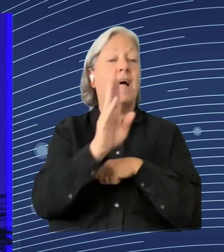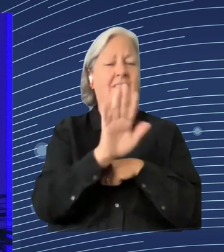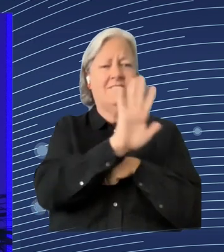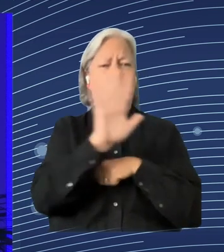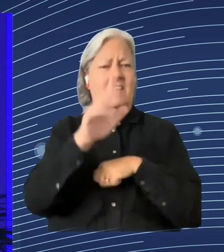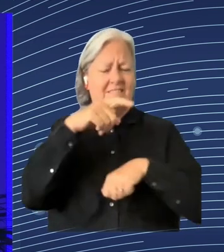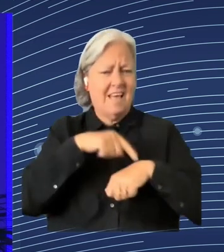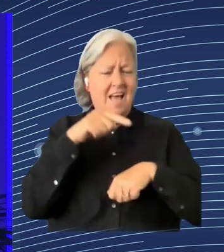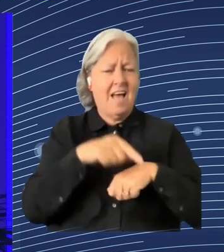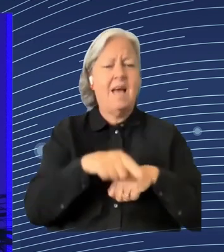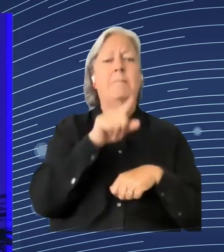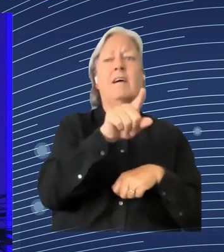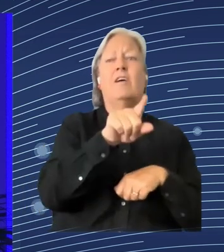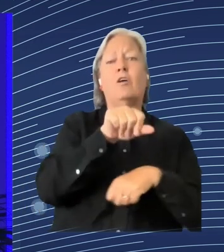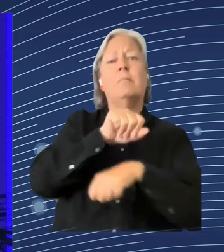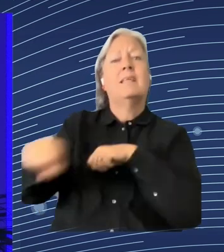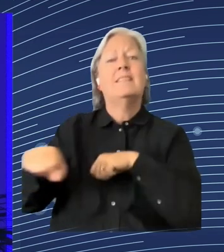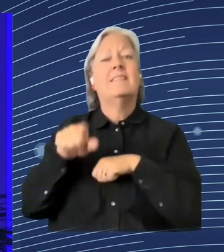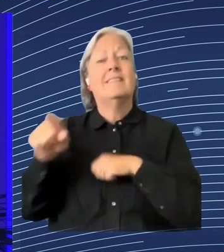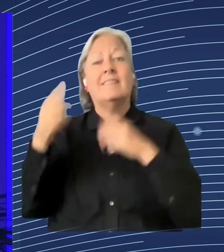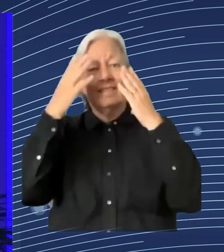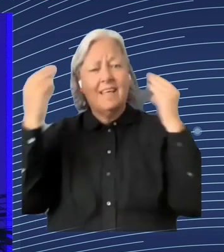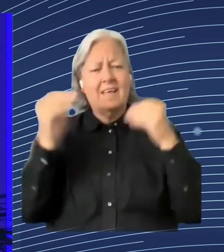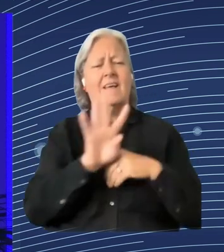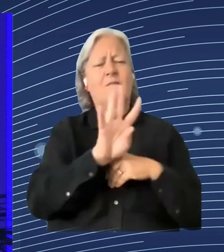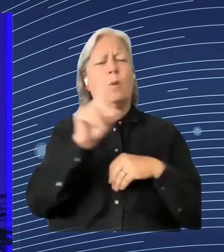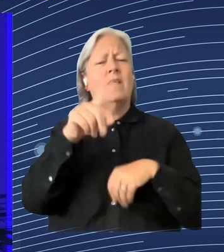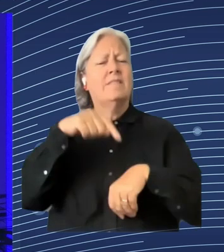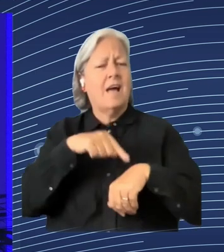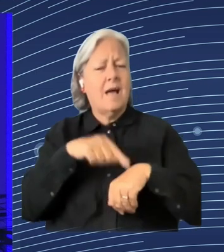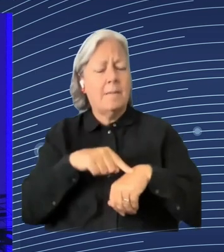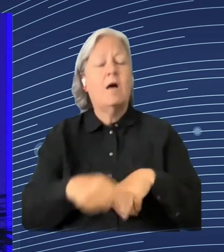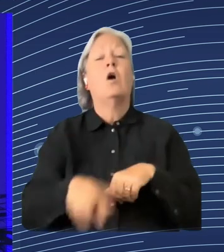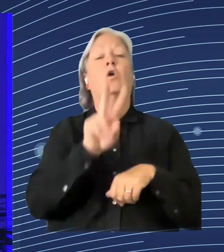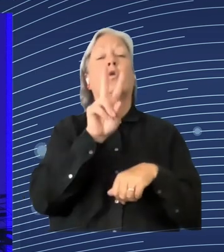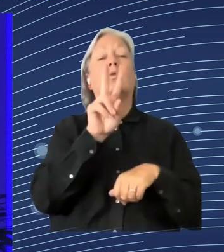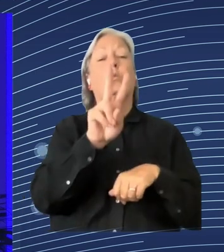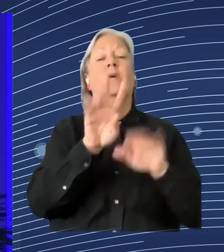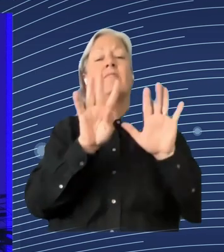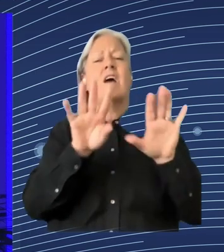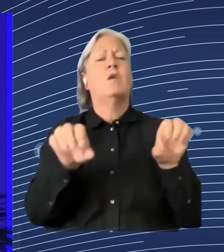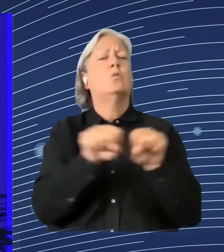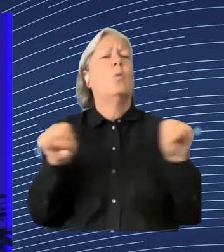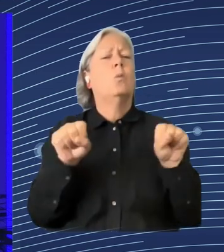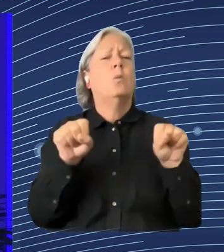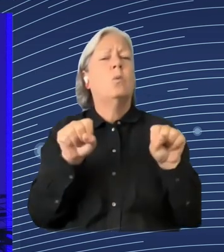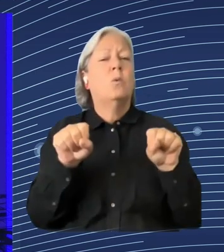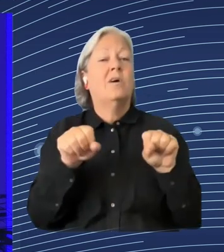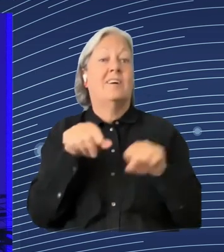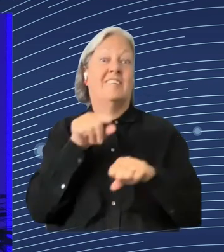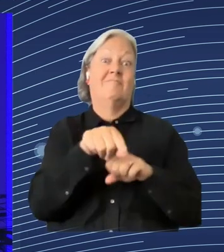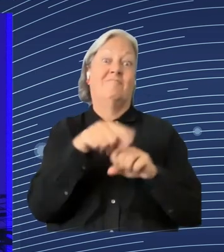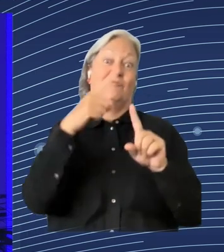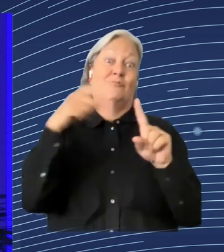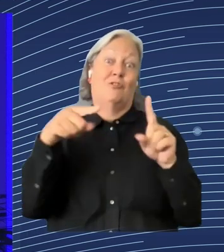Netherlands 41 times. And it was a draw 29 times. I can't help it, it's the data.